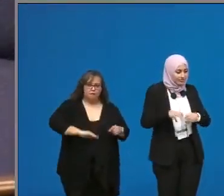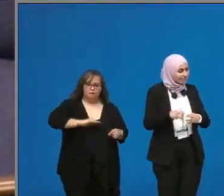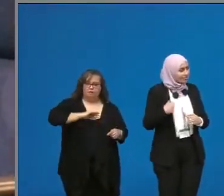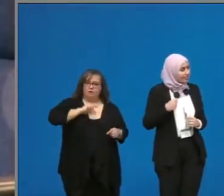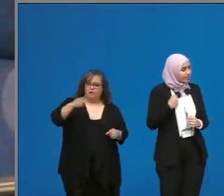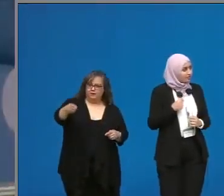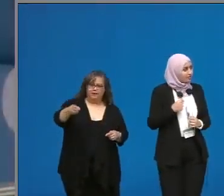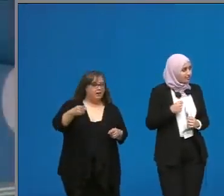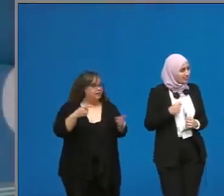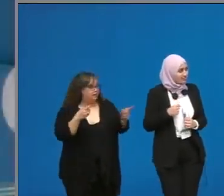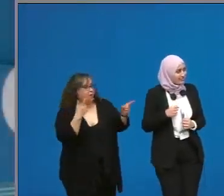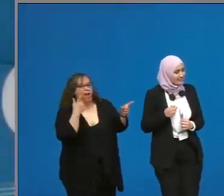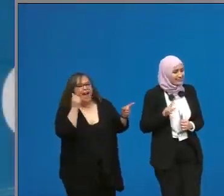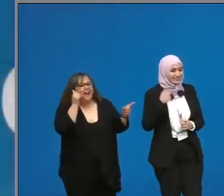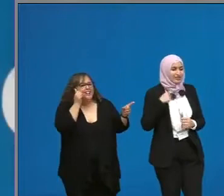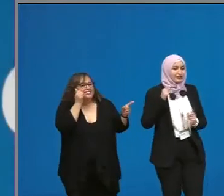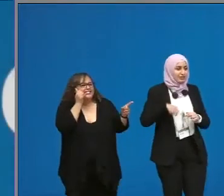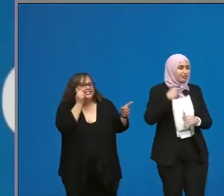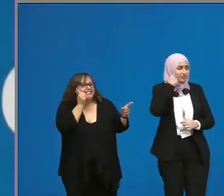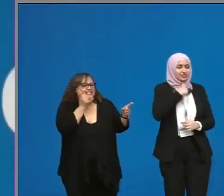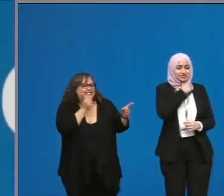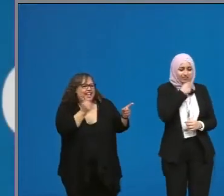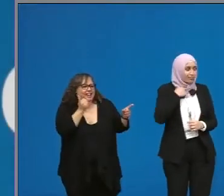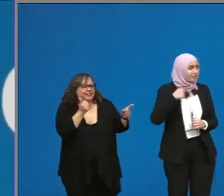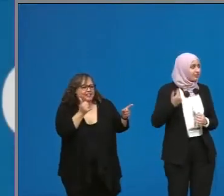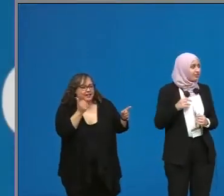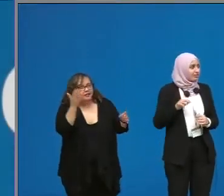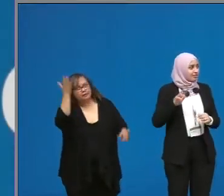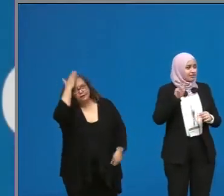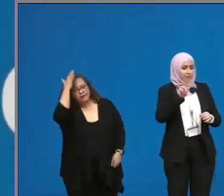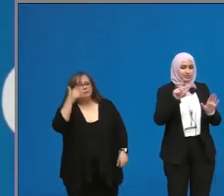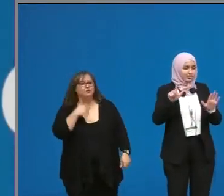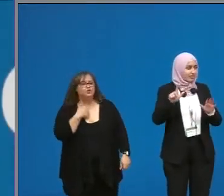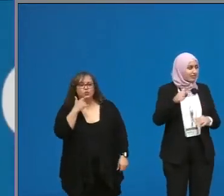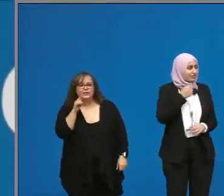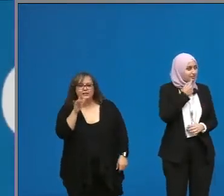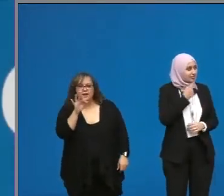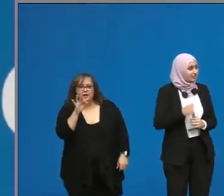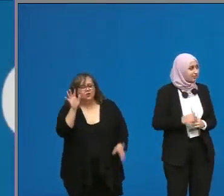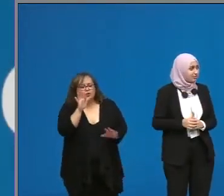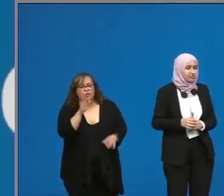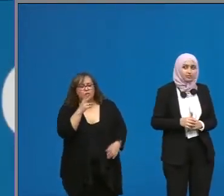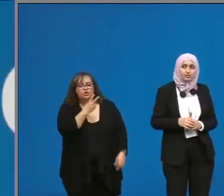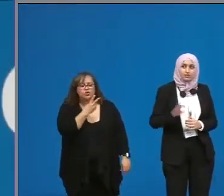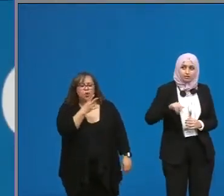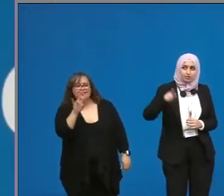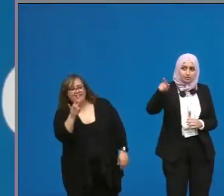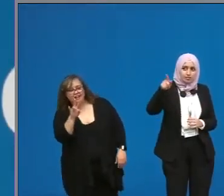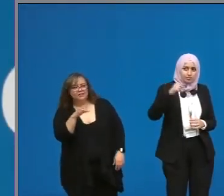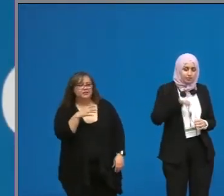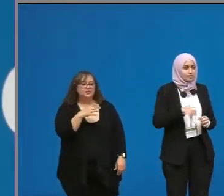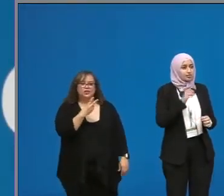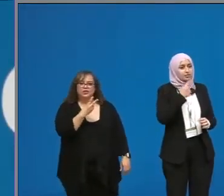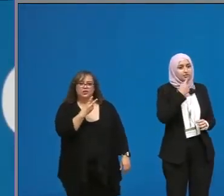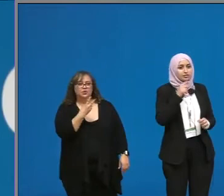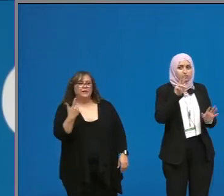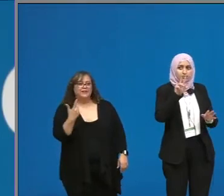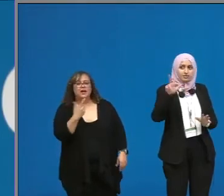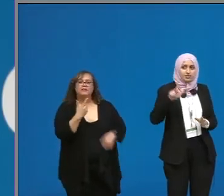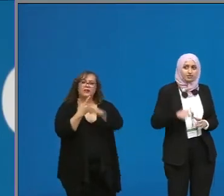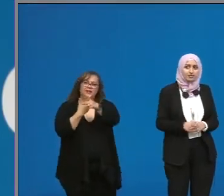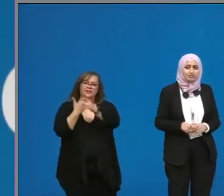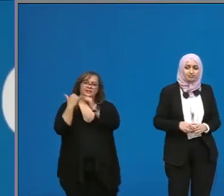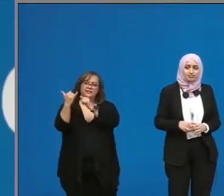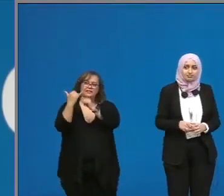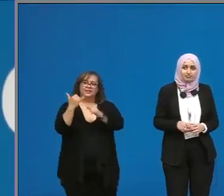just shaved today, so I look even younger. I'm 27 years old, sorry. Okay. And Mahmoud is 27 years old. We're the same age.